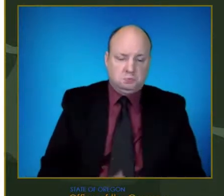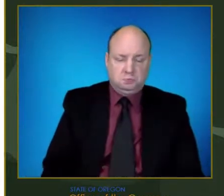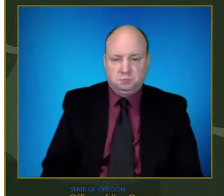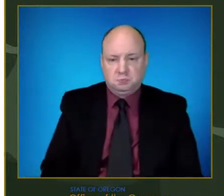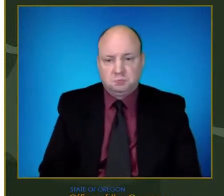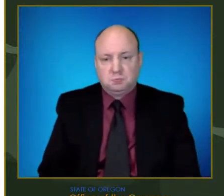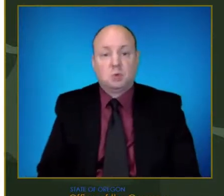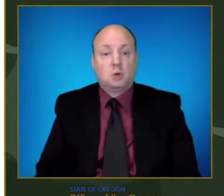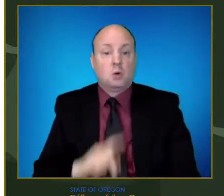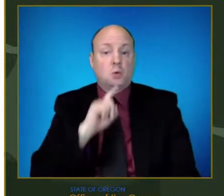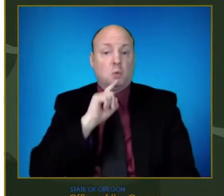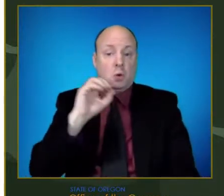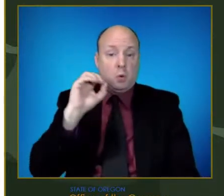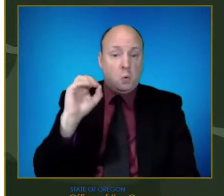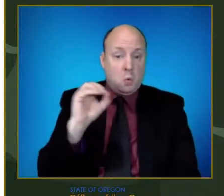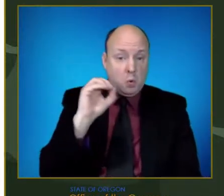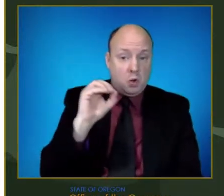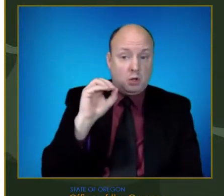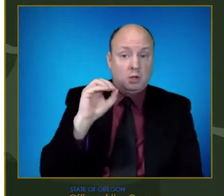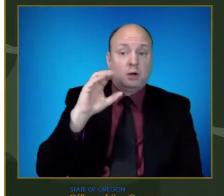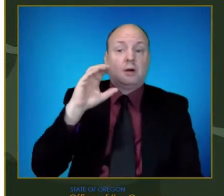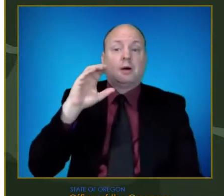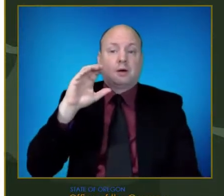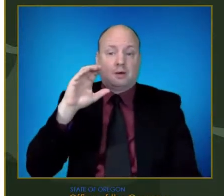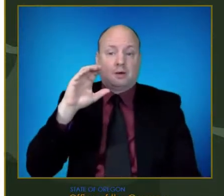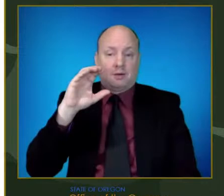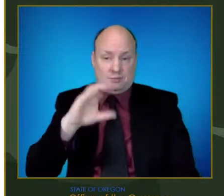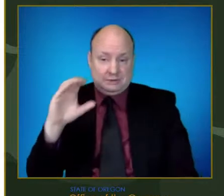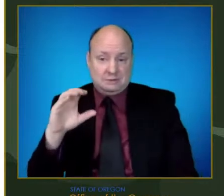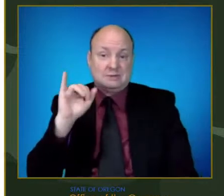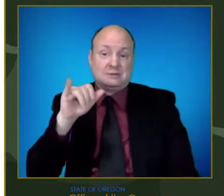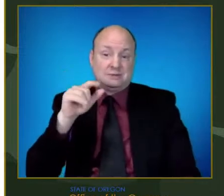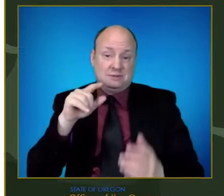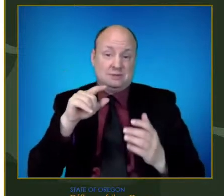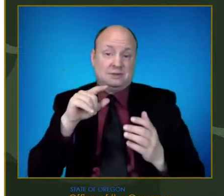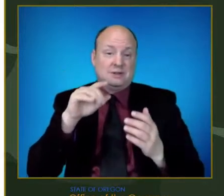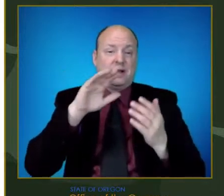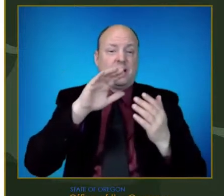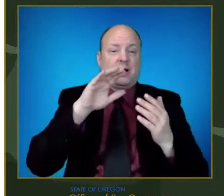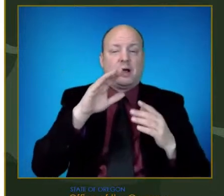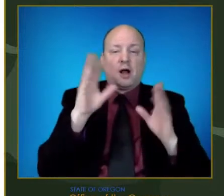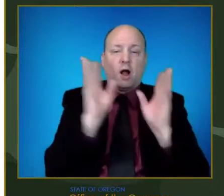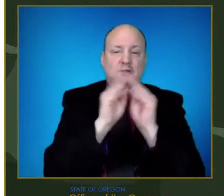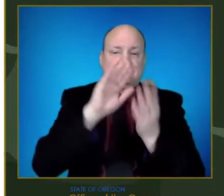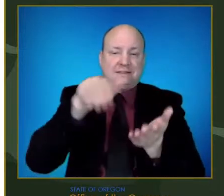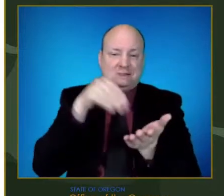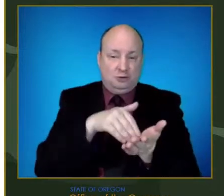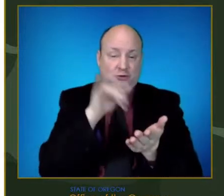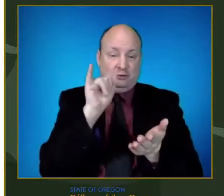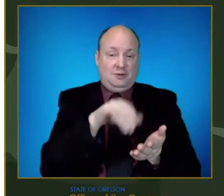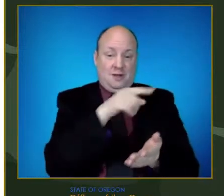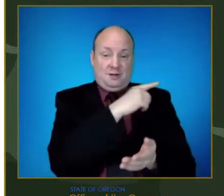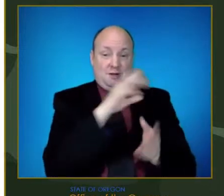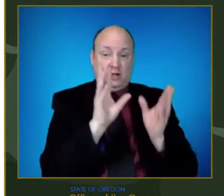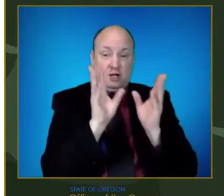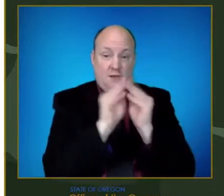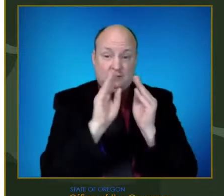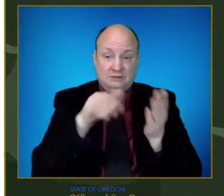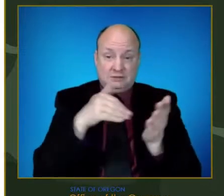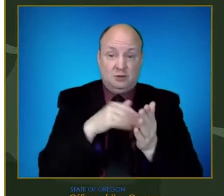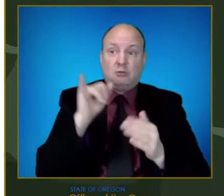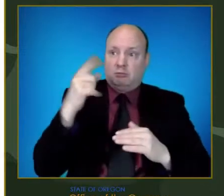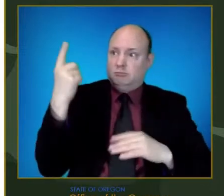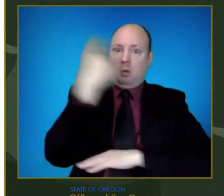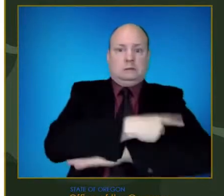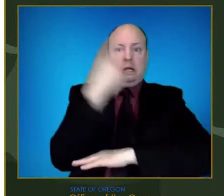has vaccinated more than 8,000 in one day. According to FEMA, the OCC has exceeded some of the largest FEMA mass vaccination sites